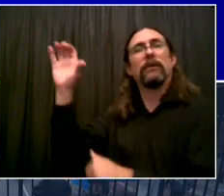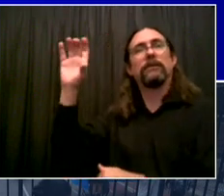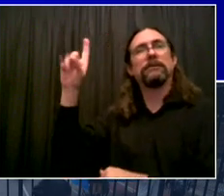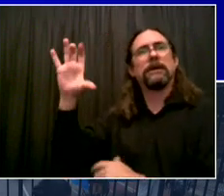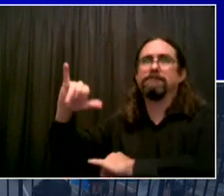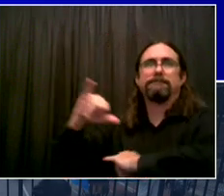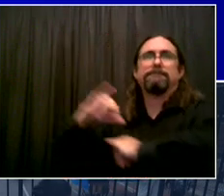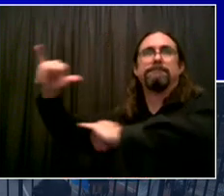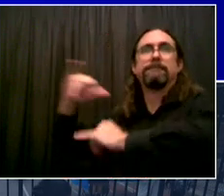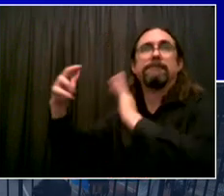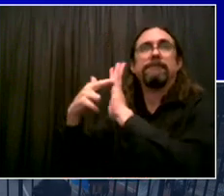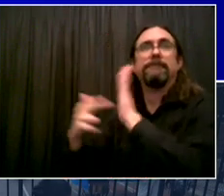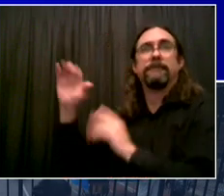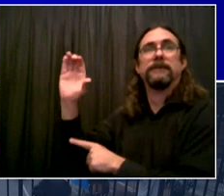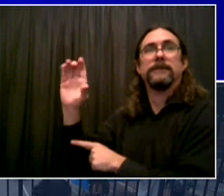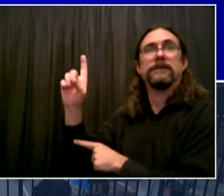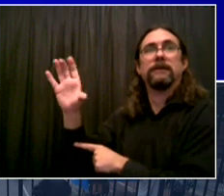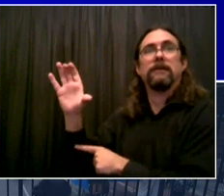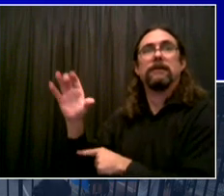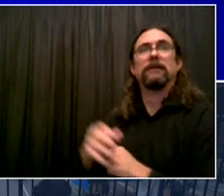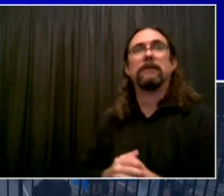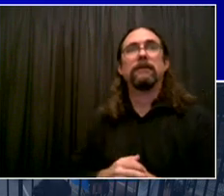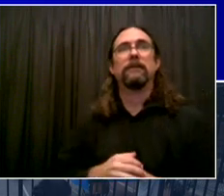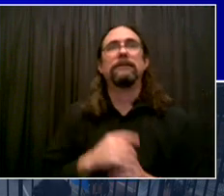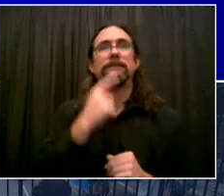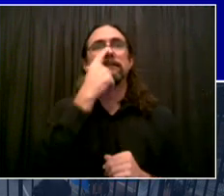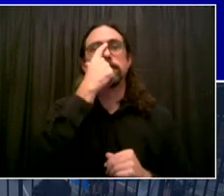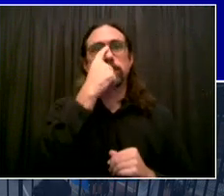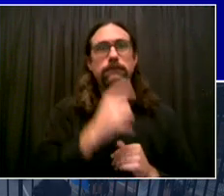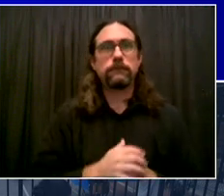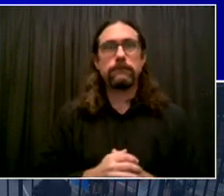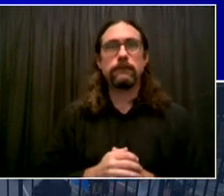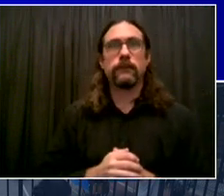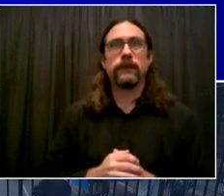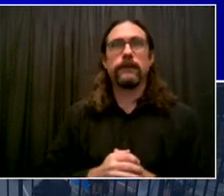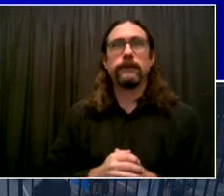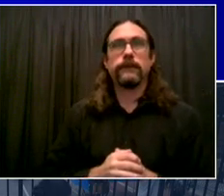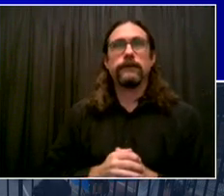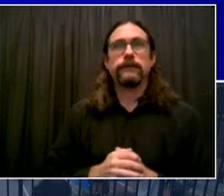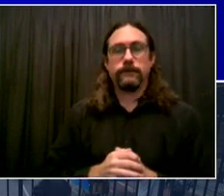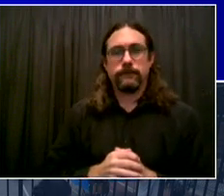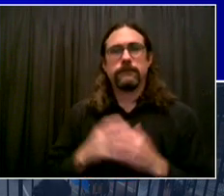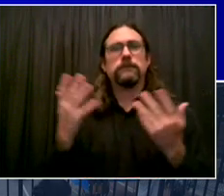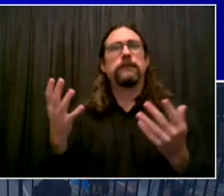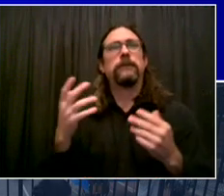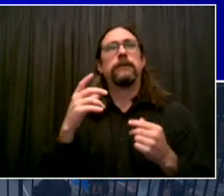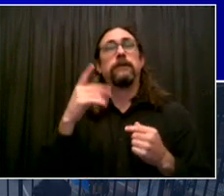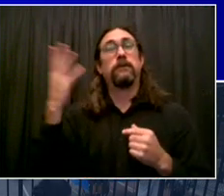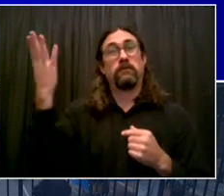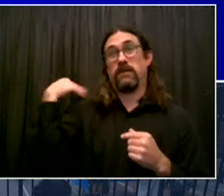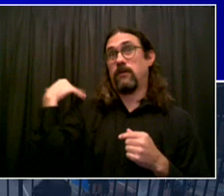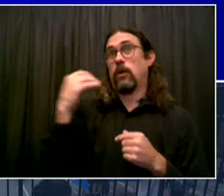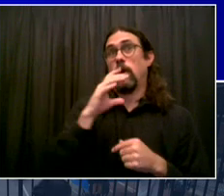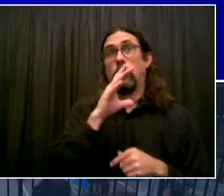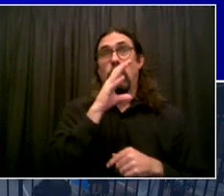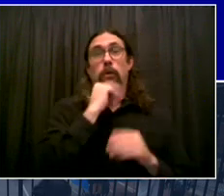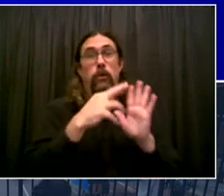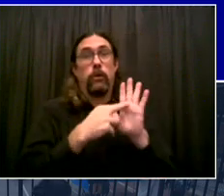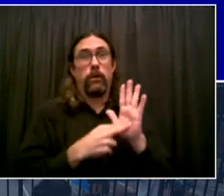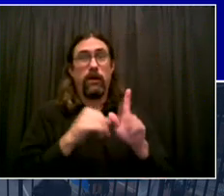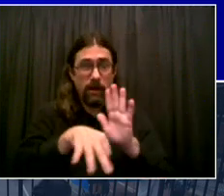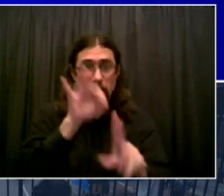more kids to safely remain in the classroom. So we've been looking at these two issues over the last few weeks. We looked at it in light of